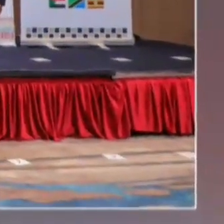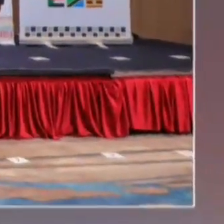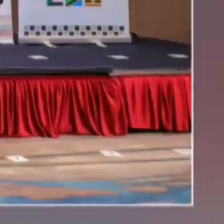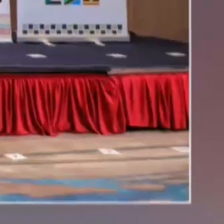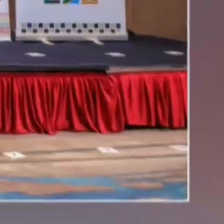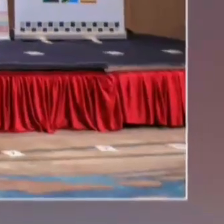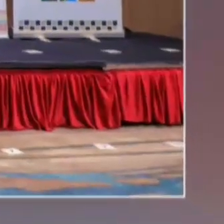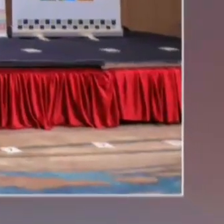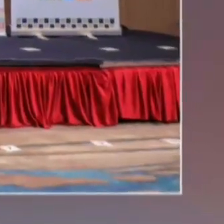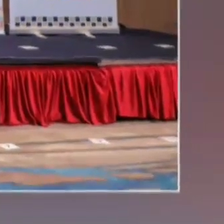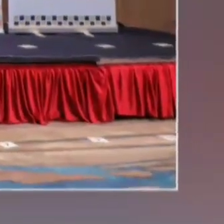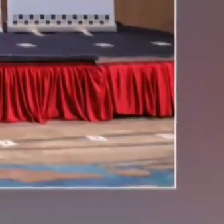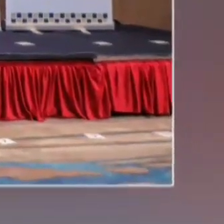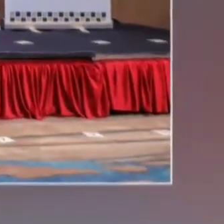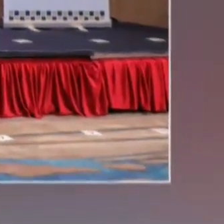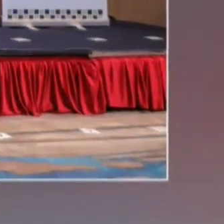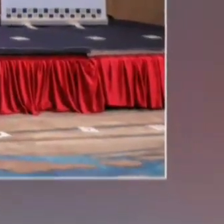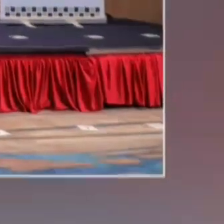diameter.